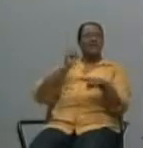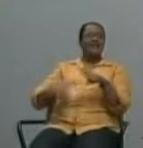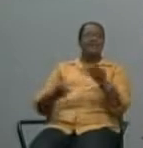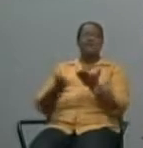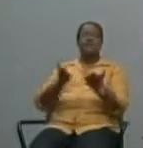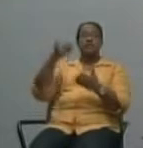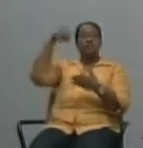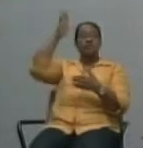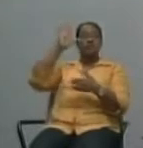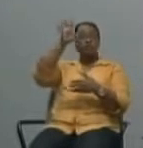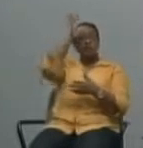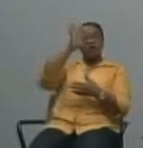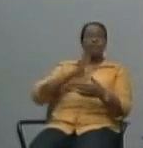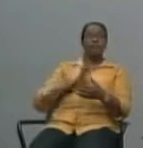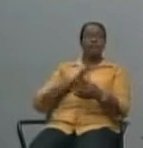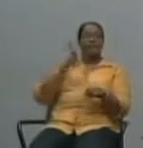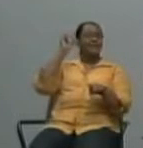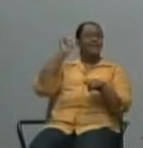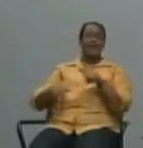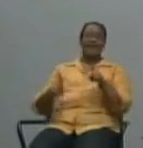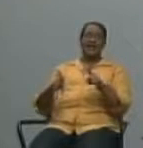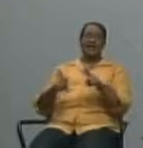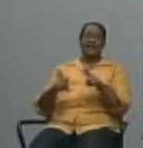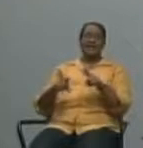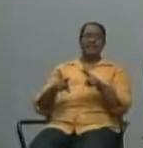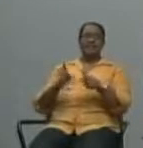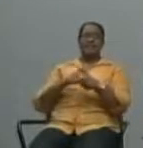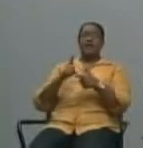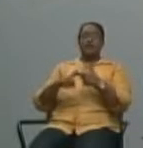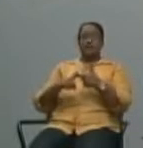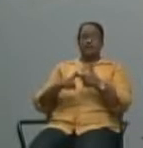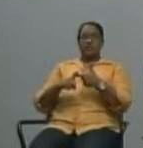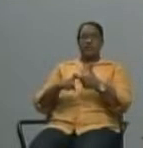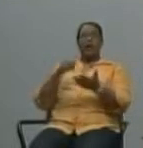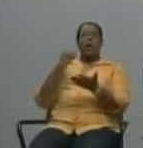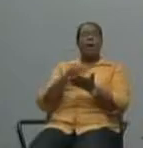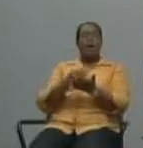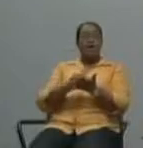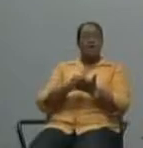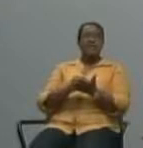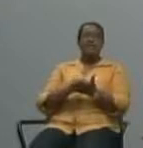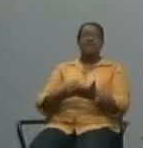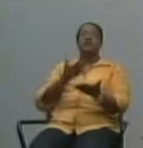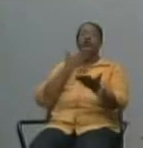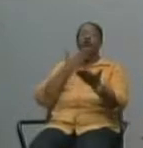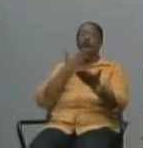As the saying goes, money is an excellent servant, but an evil master.